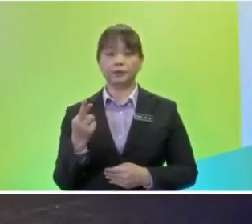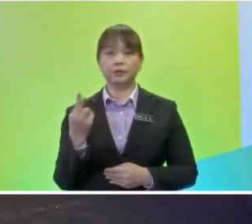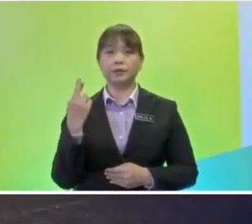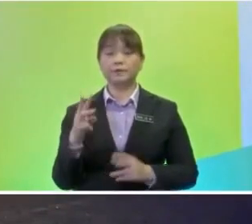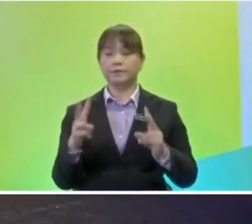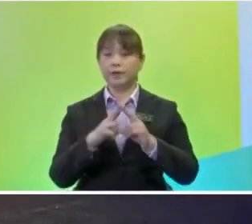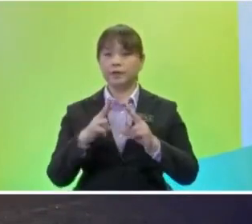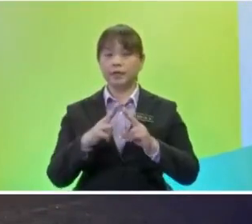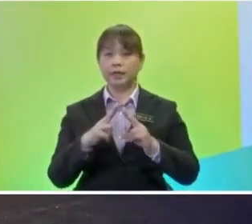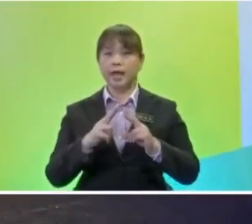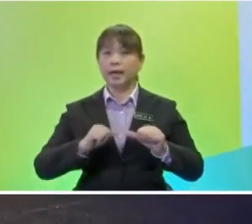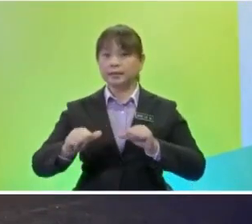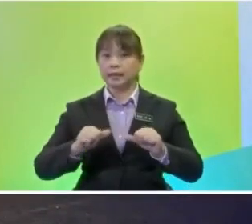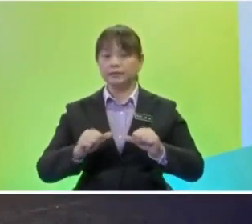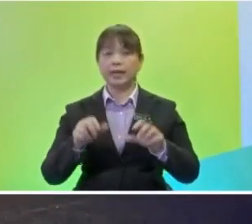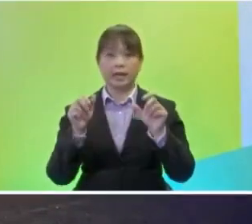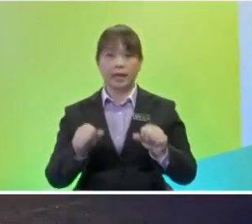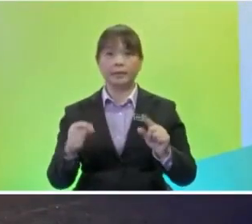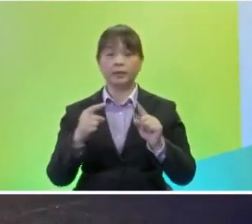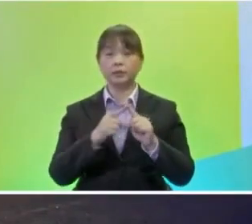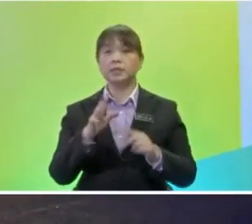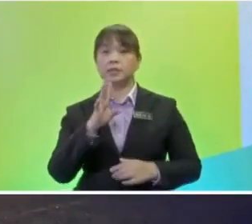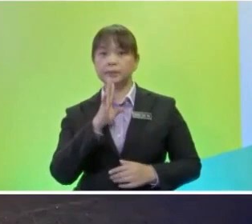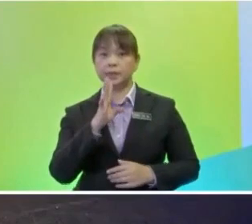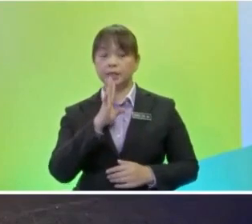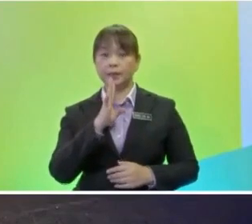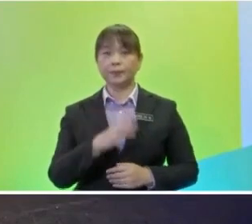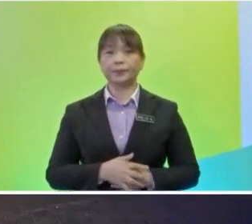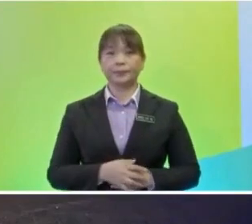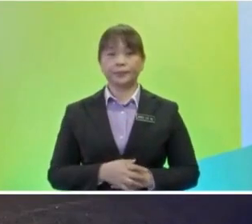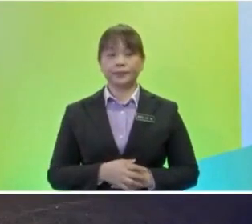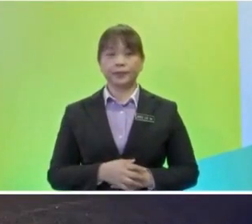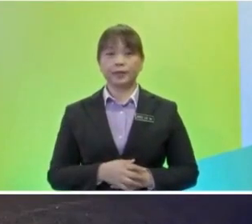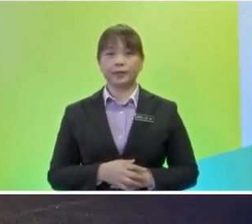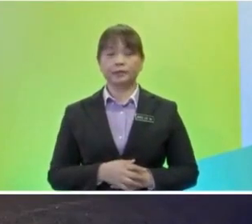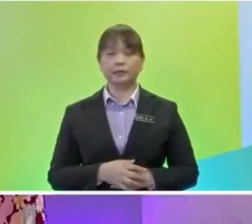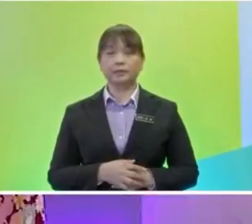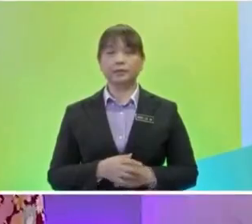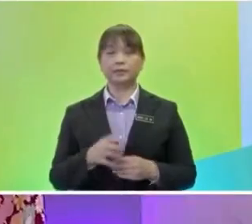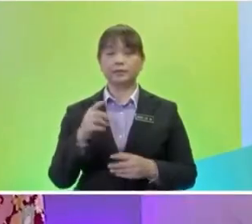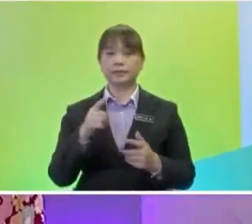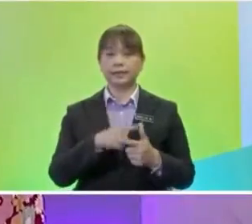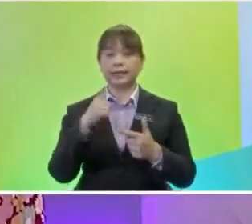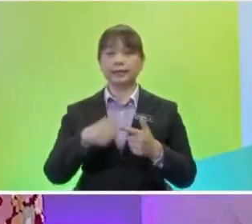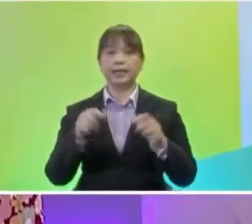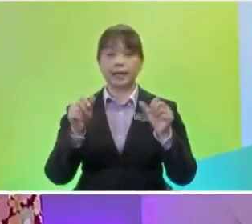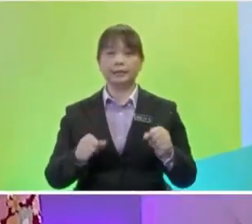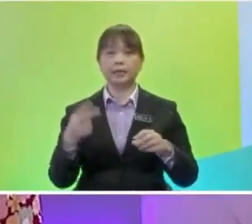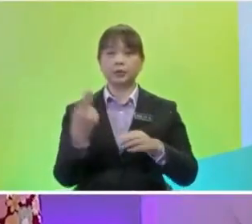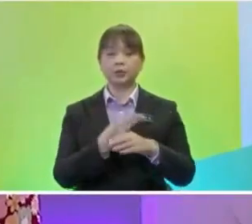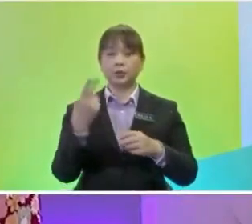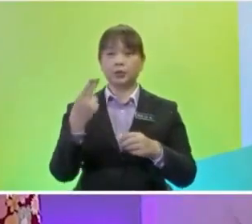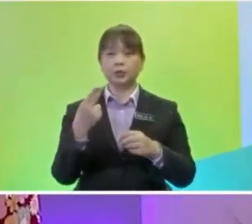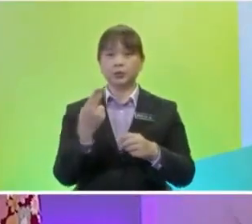then they were able to speak up to And then they were able to use superlative adjectives